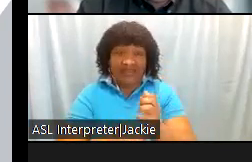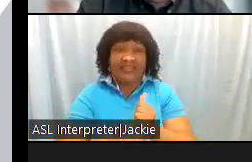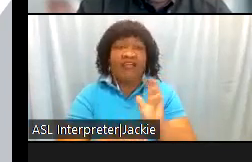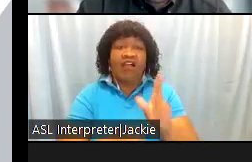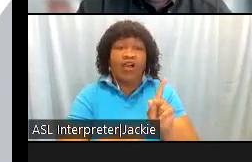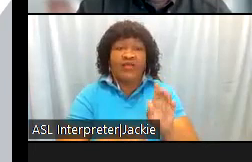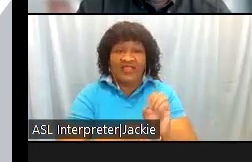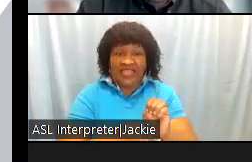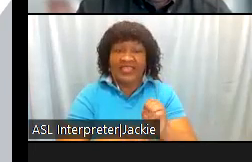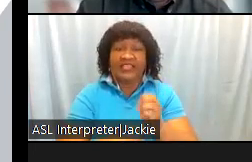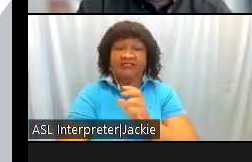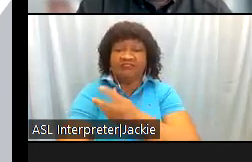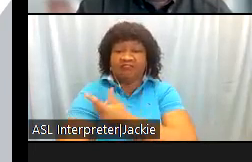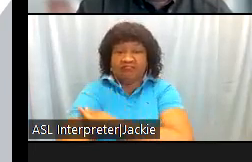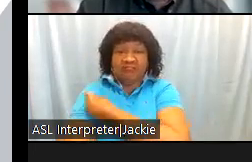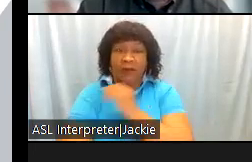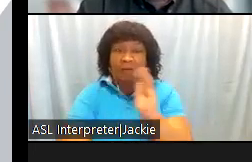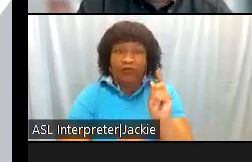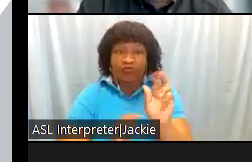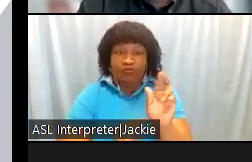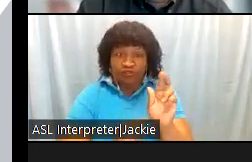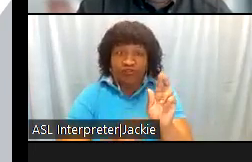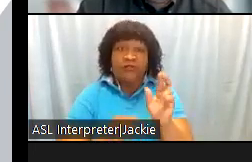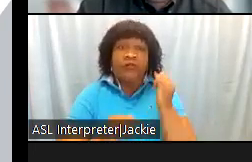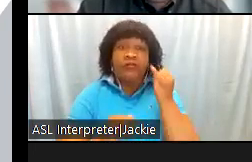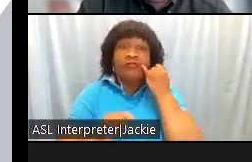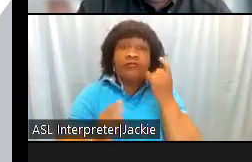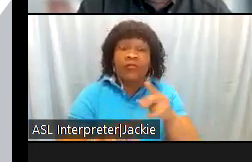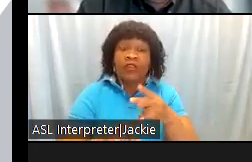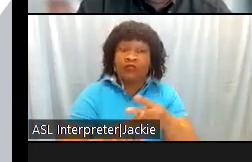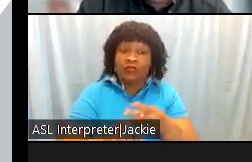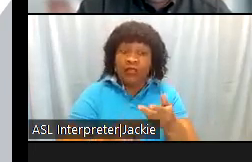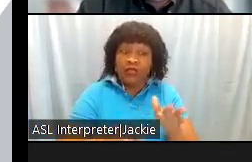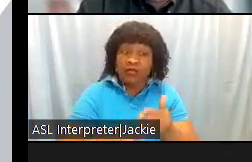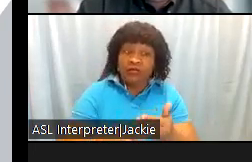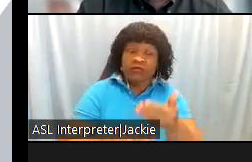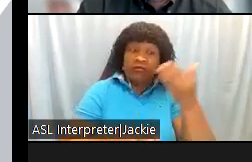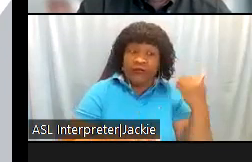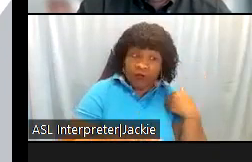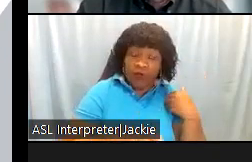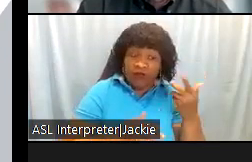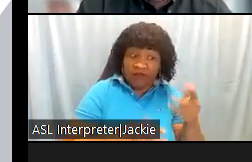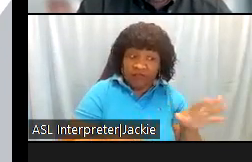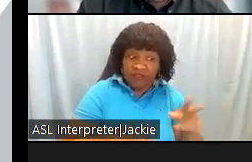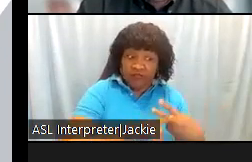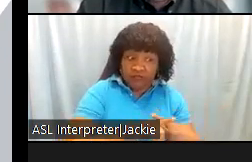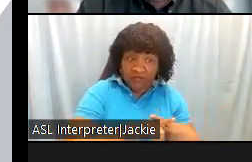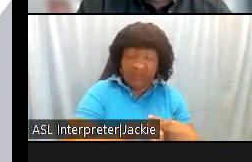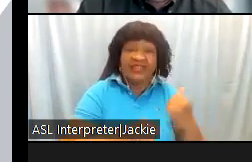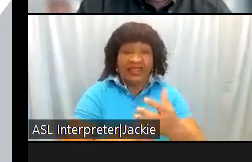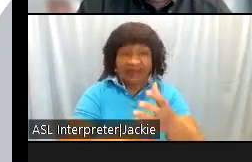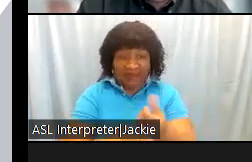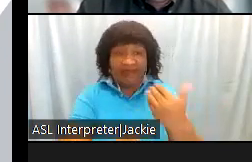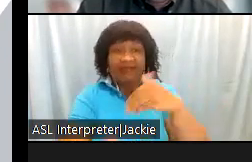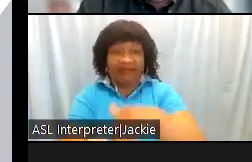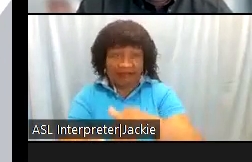updated booster if at least 2 months have passed since completing their primary series or receiving the last